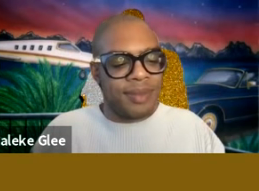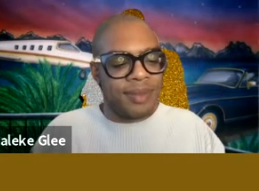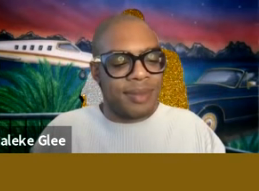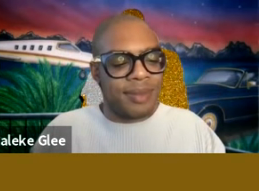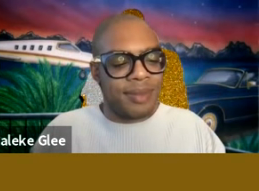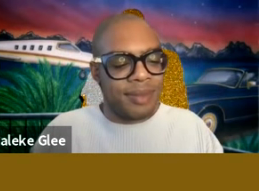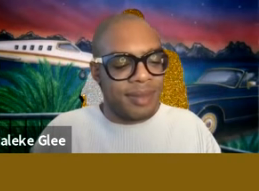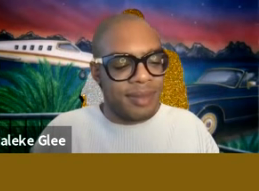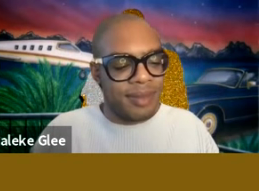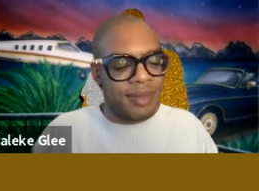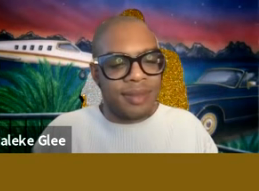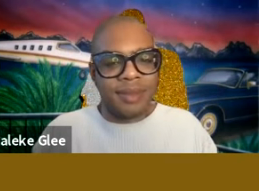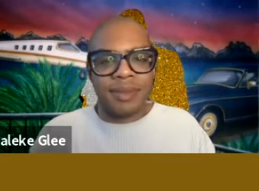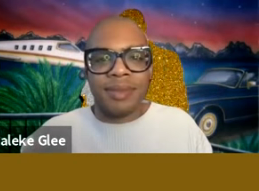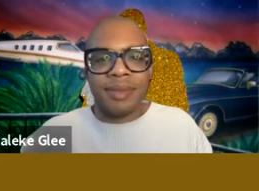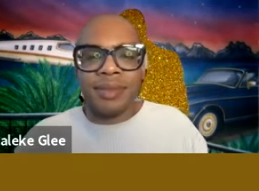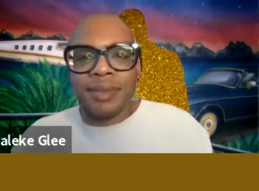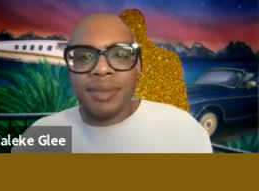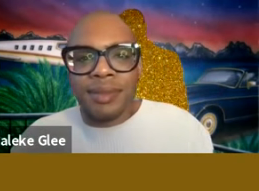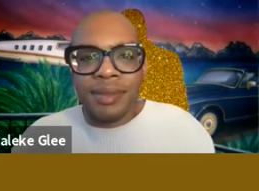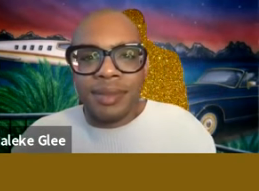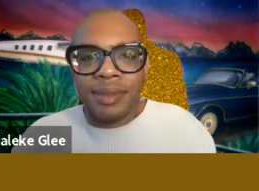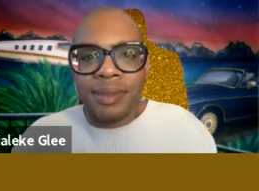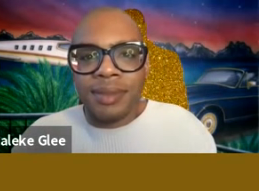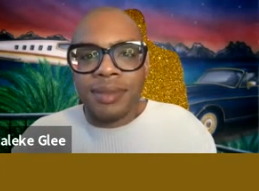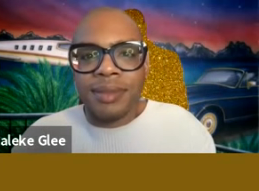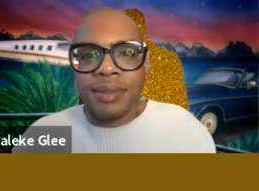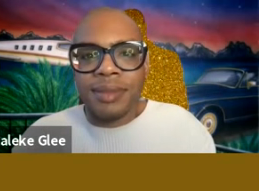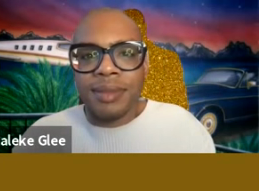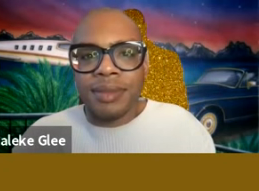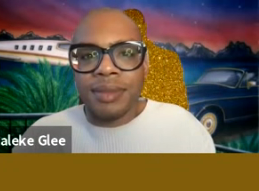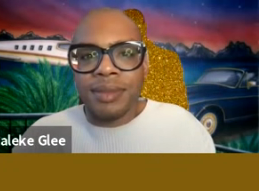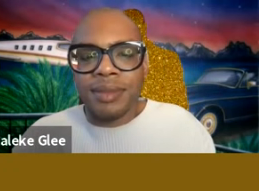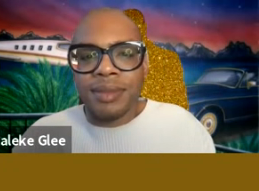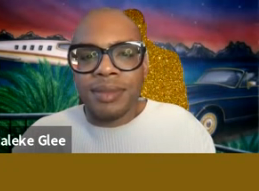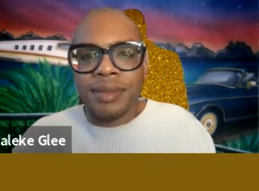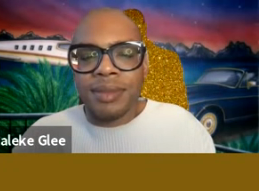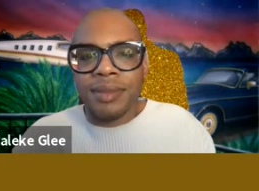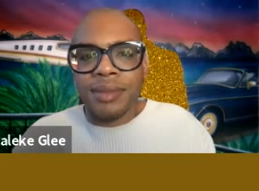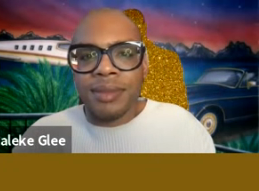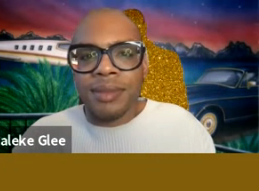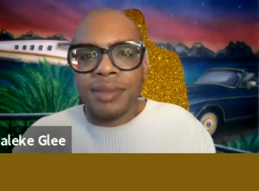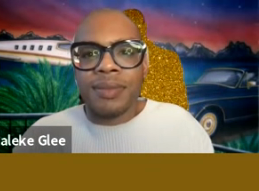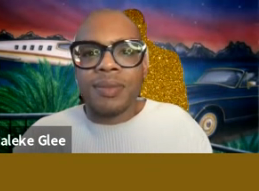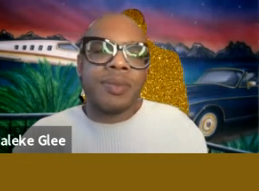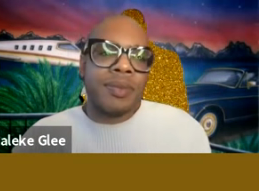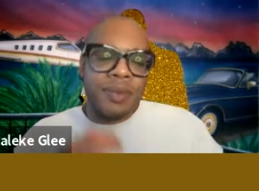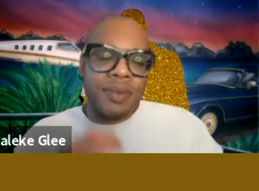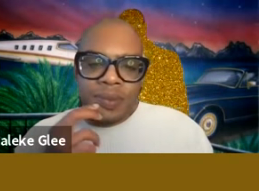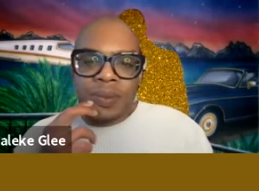African cultures is our inspiration, our reasons for what we do are all